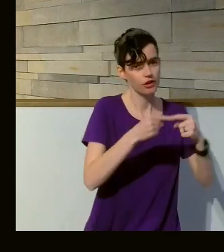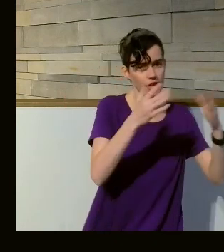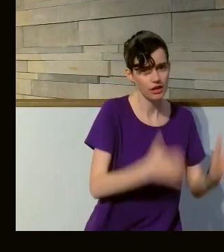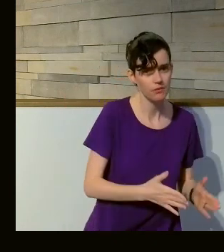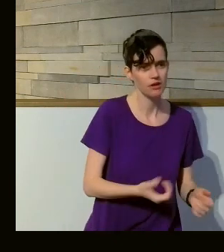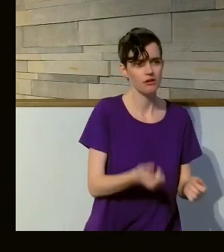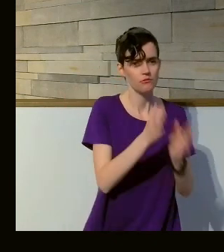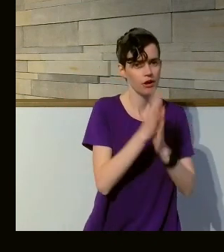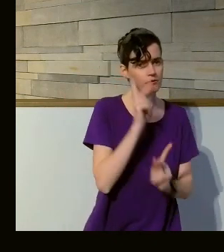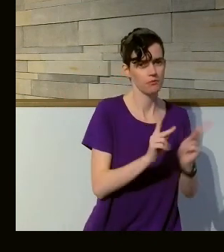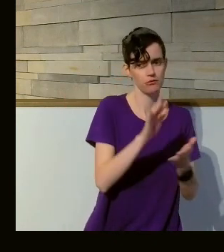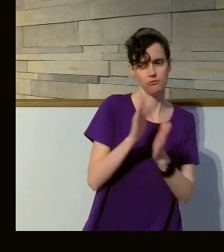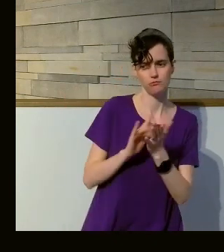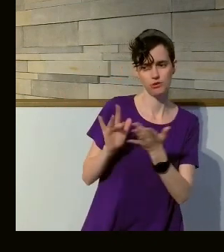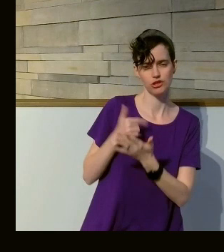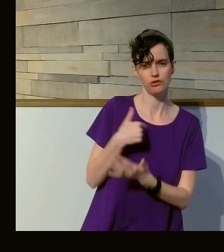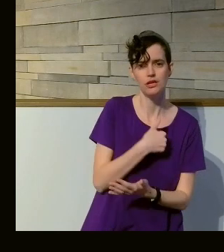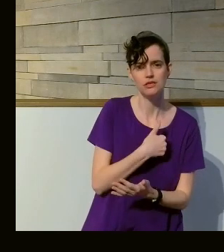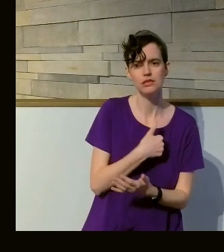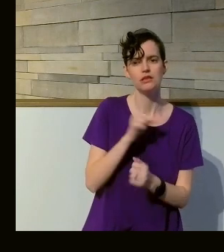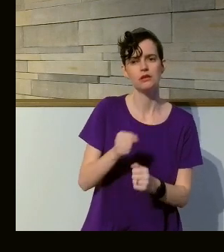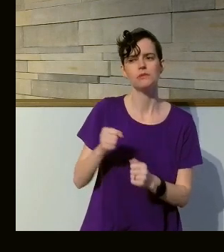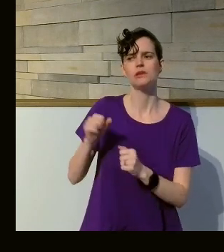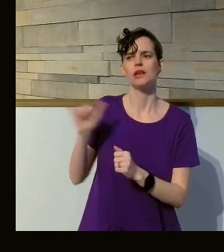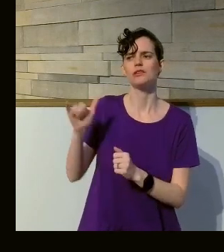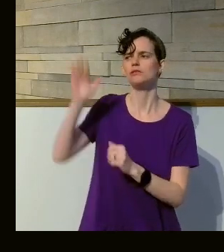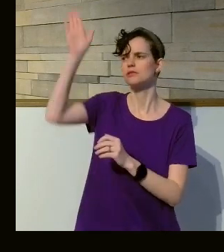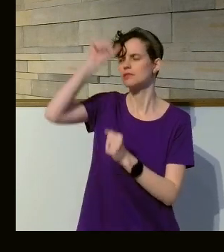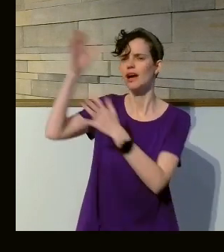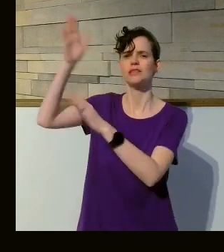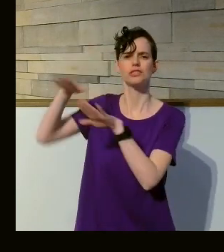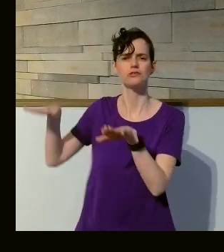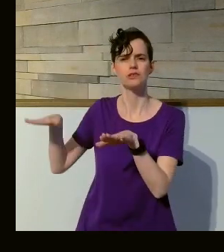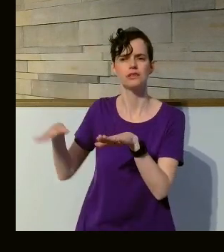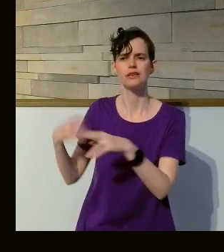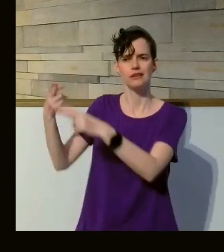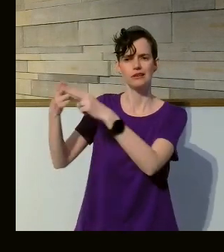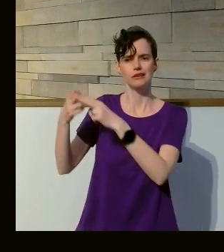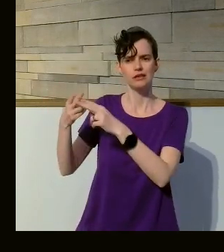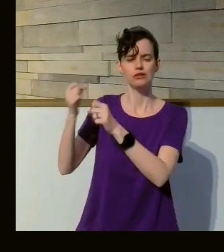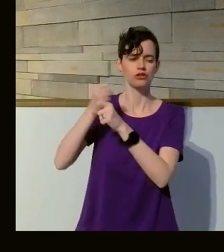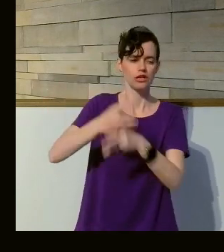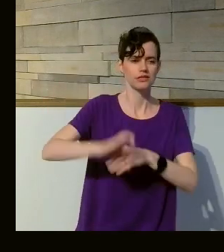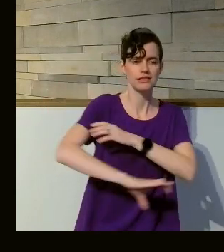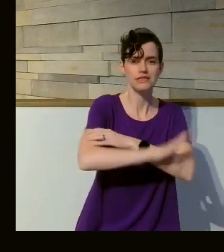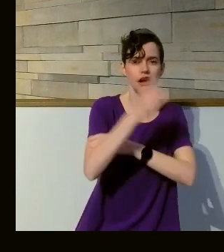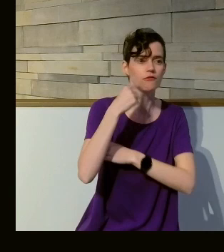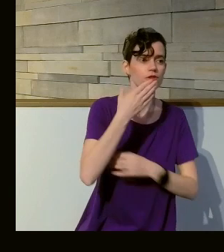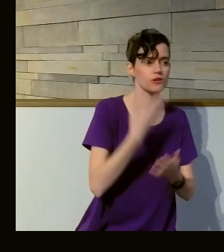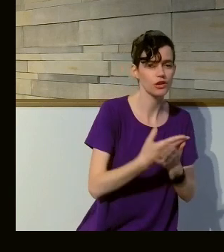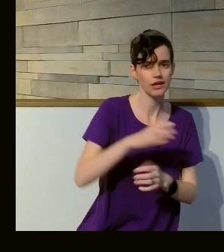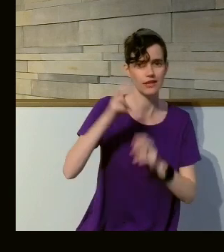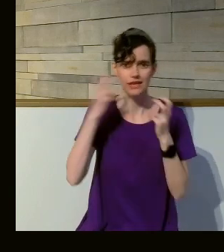pray for those who persecute you, that you may be children of your Father in heaven. He causes the sun to rise on the evil and the good and